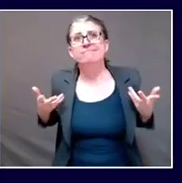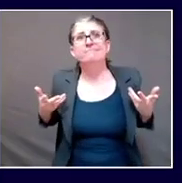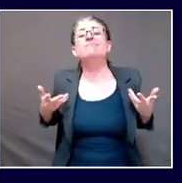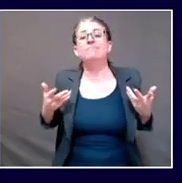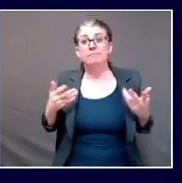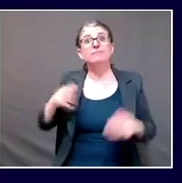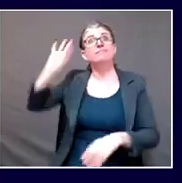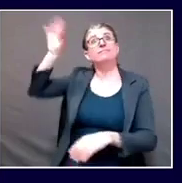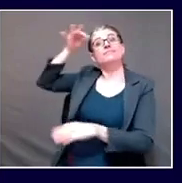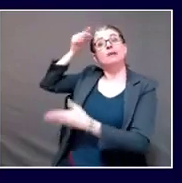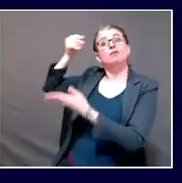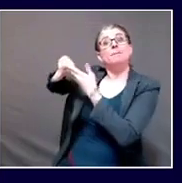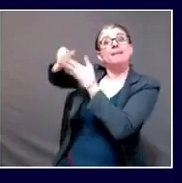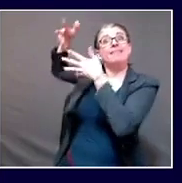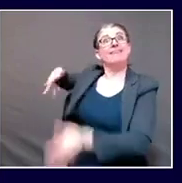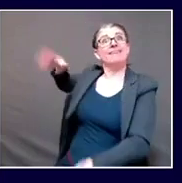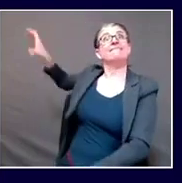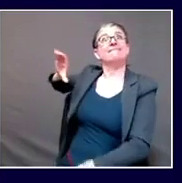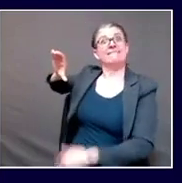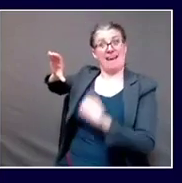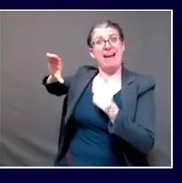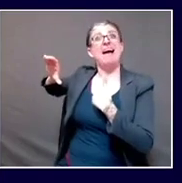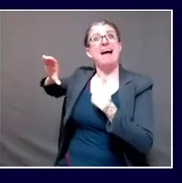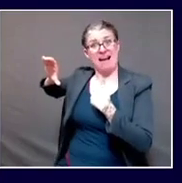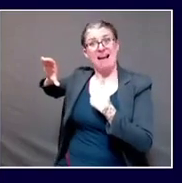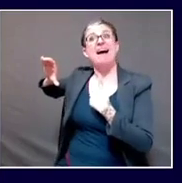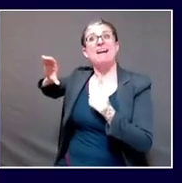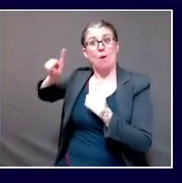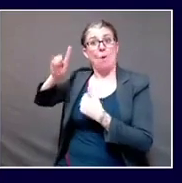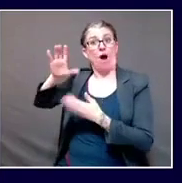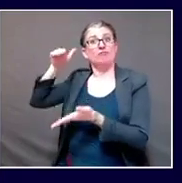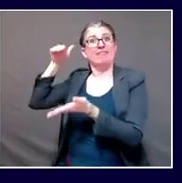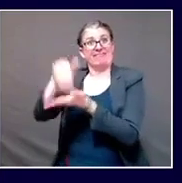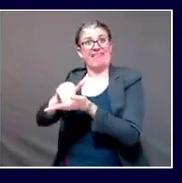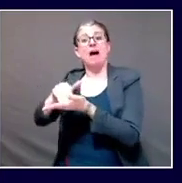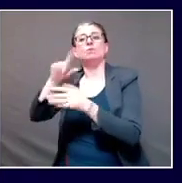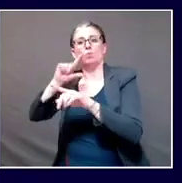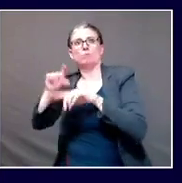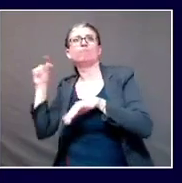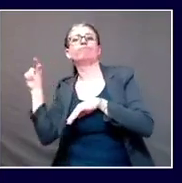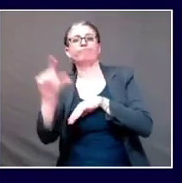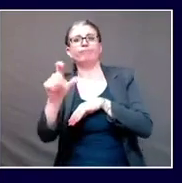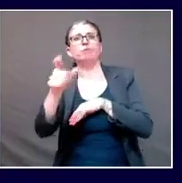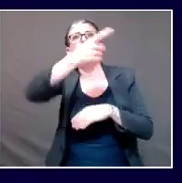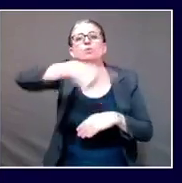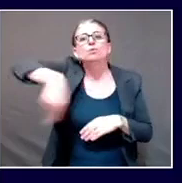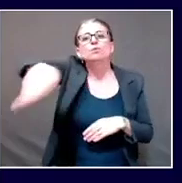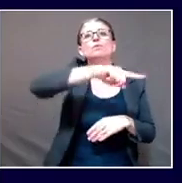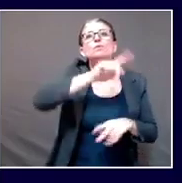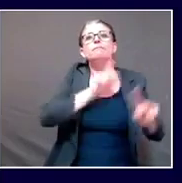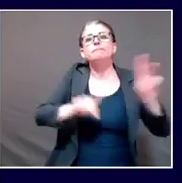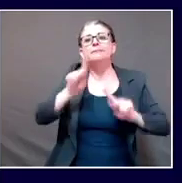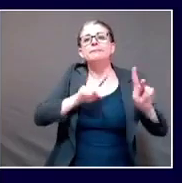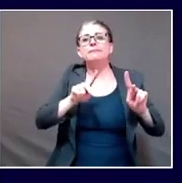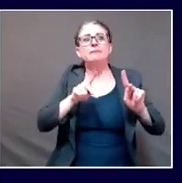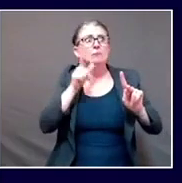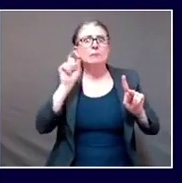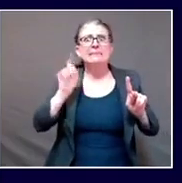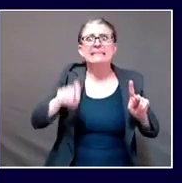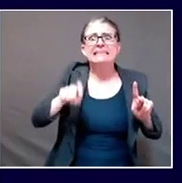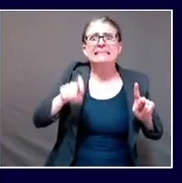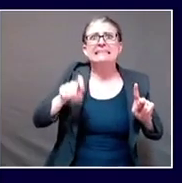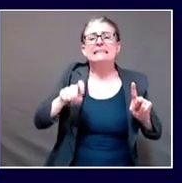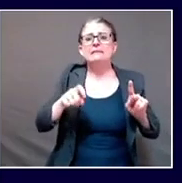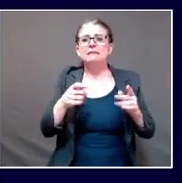will also recruit holiday ambassadors, much like this summer's, this past summer's beach ambassadors, who will provide